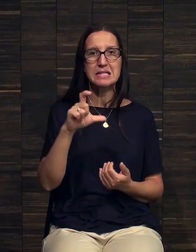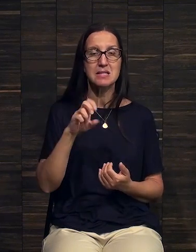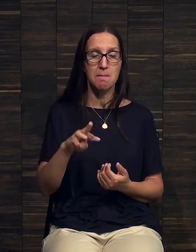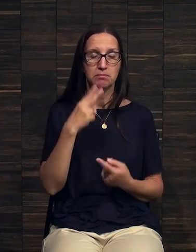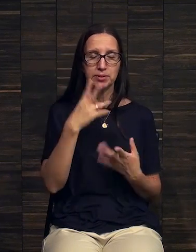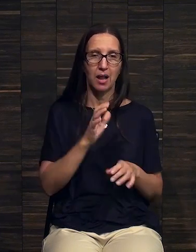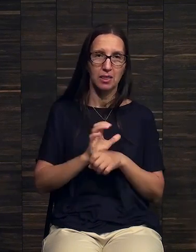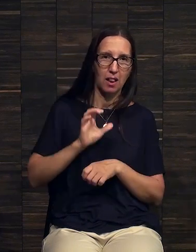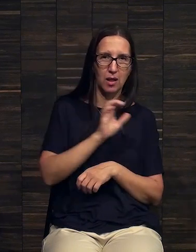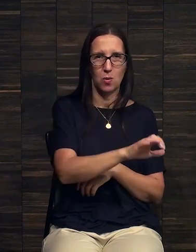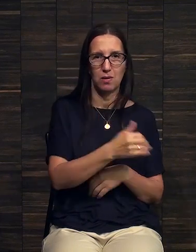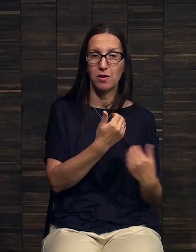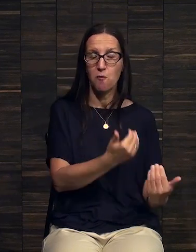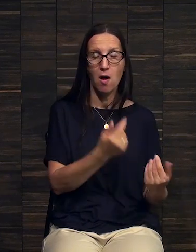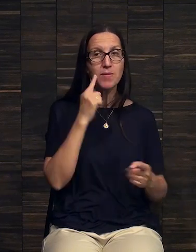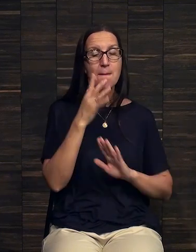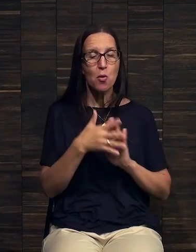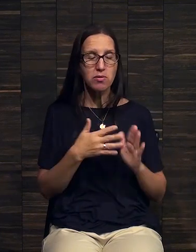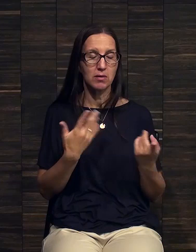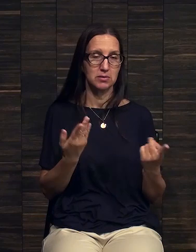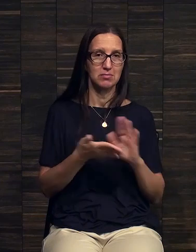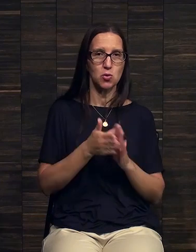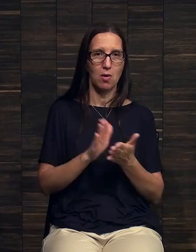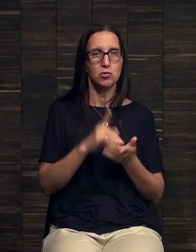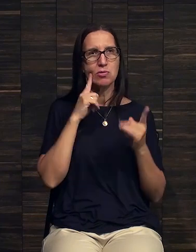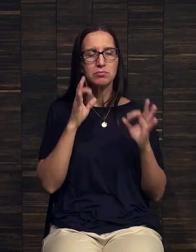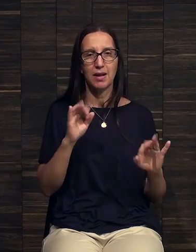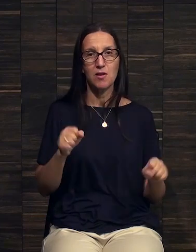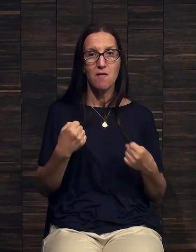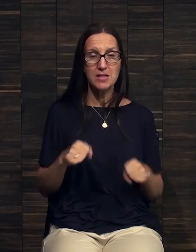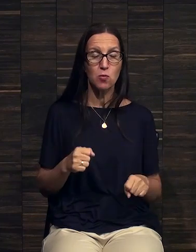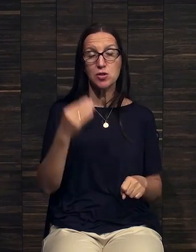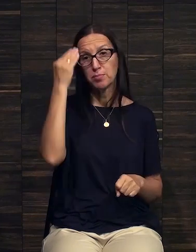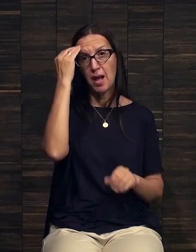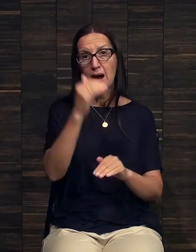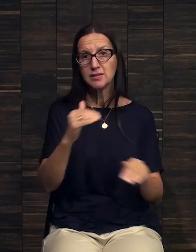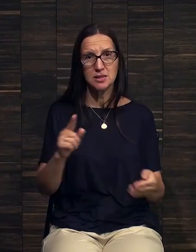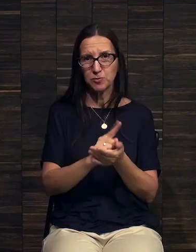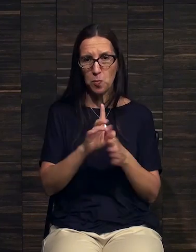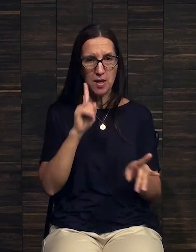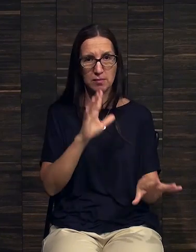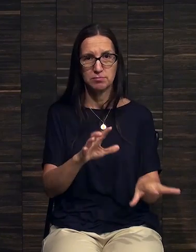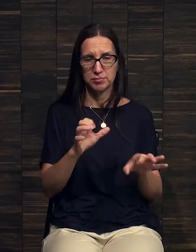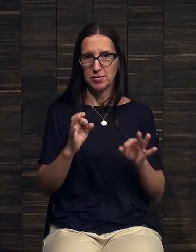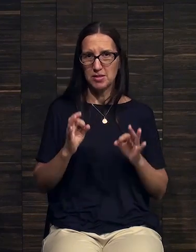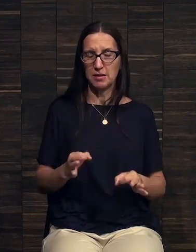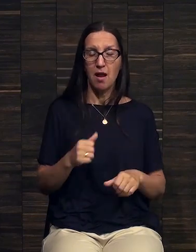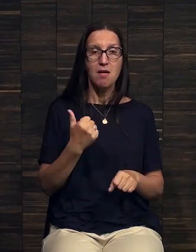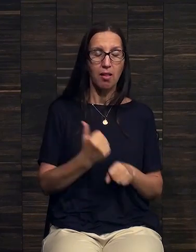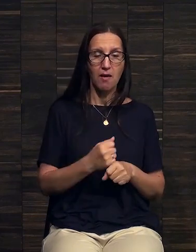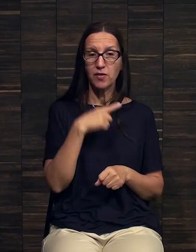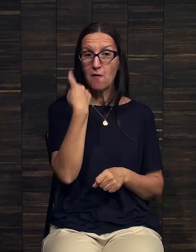posture, and Uncle Sam pushed him aside. And you cannot rationalize this